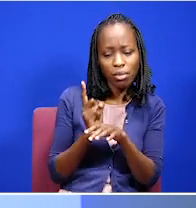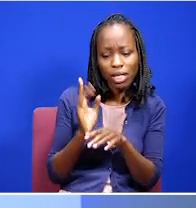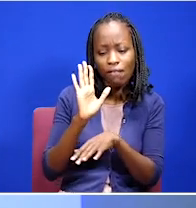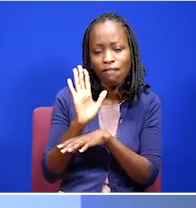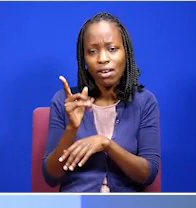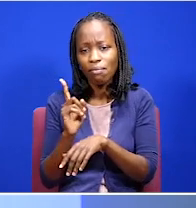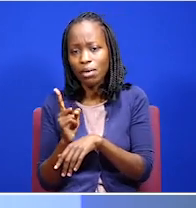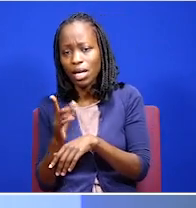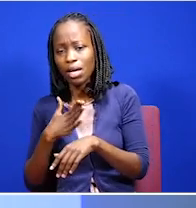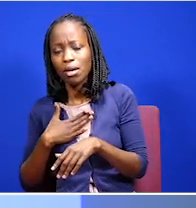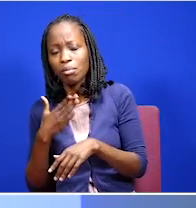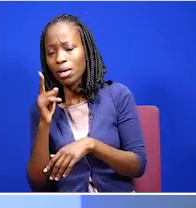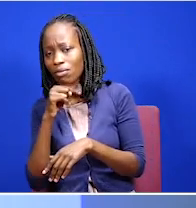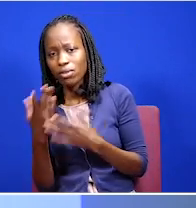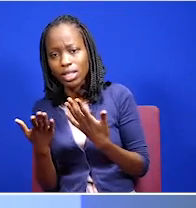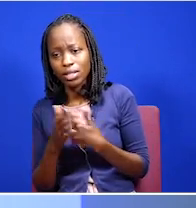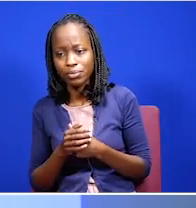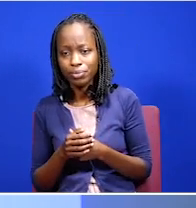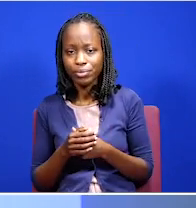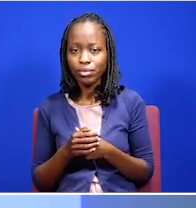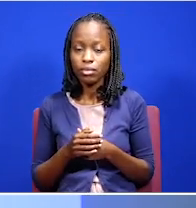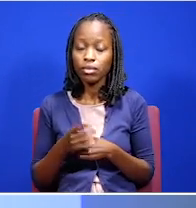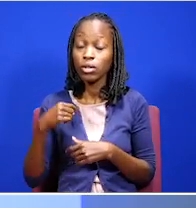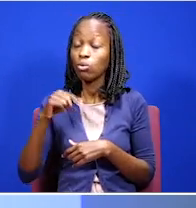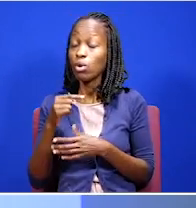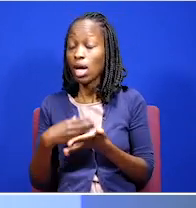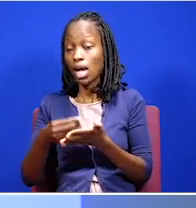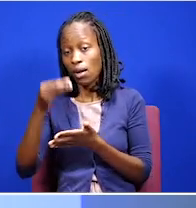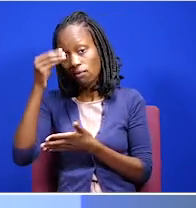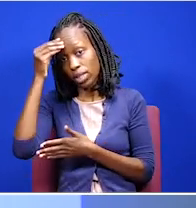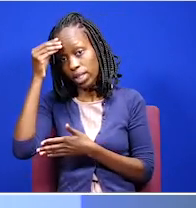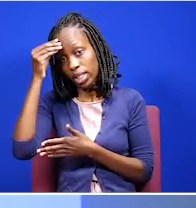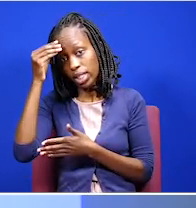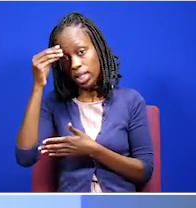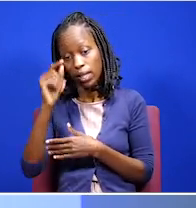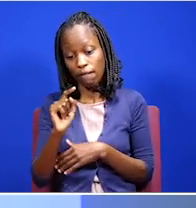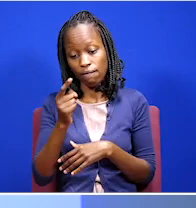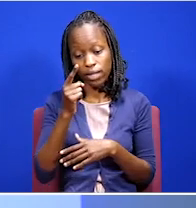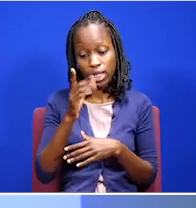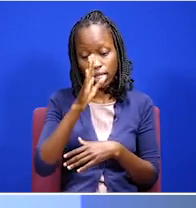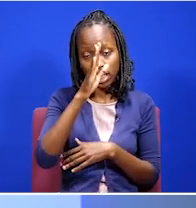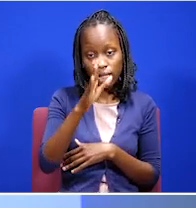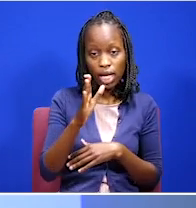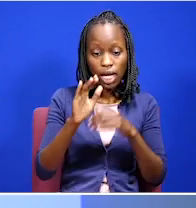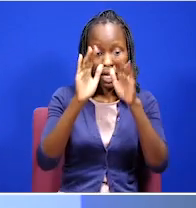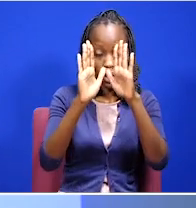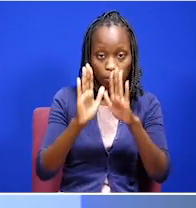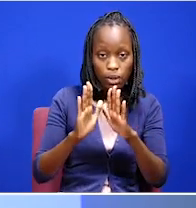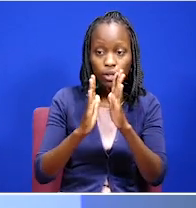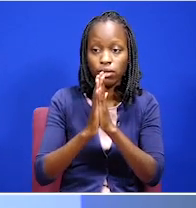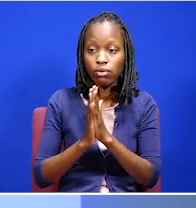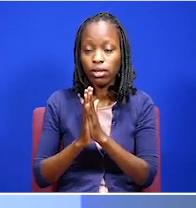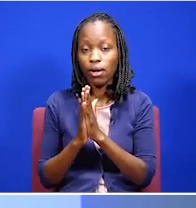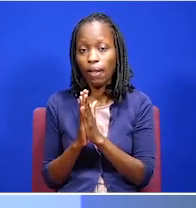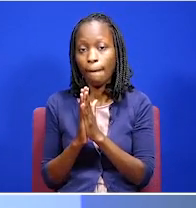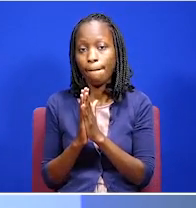but prayer, how can I pray for 10 minutes? For me, 5 minutes, I'm already dry. Oh, we have already learned